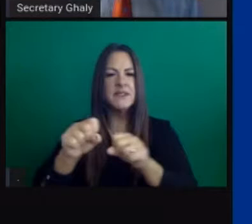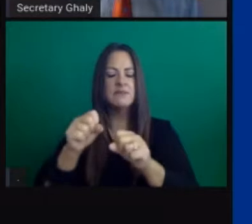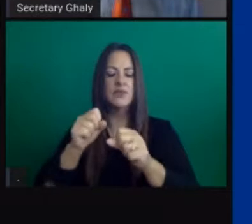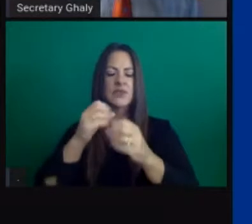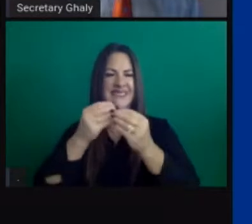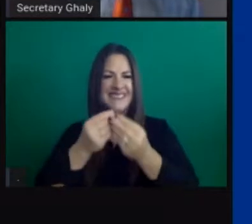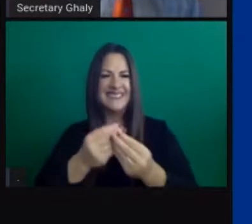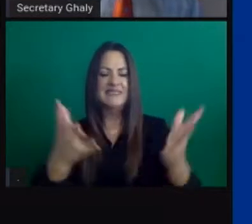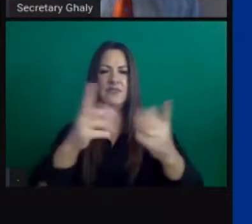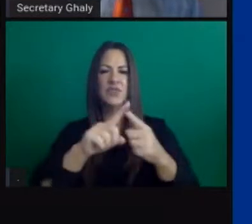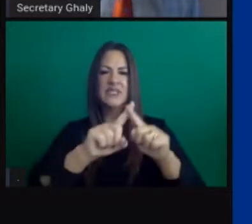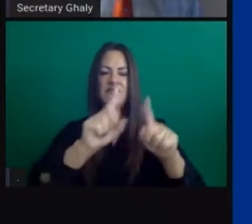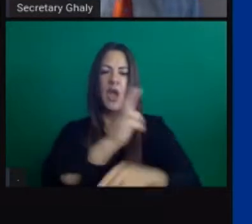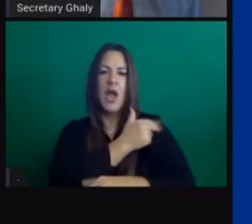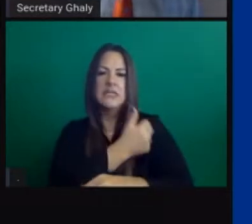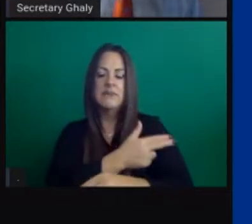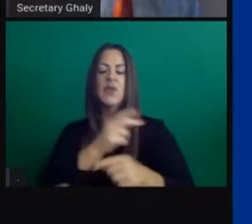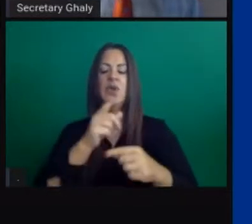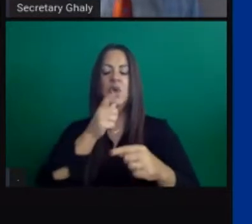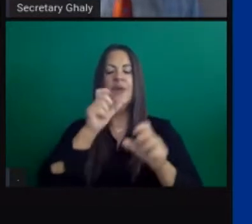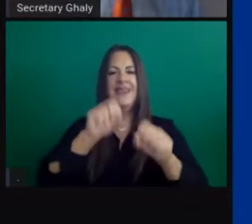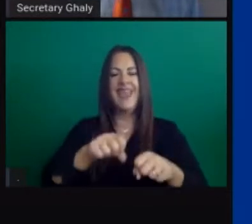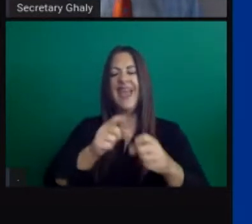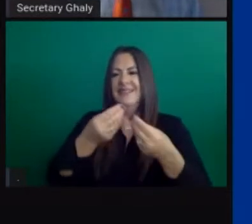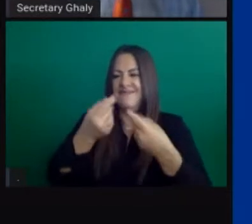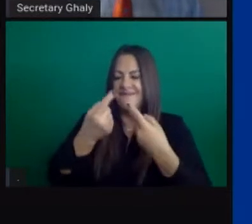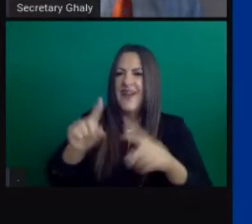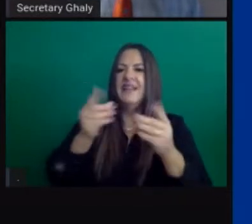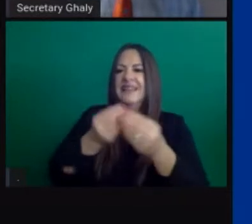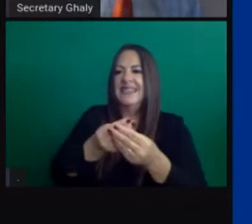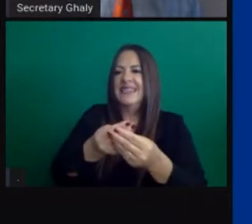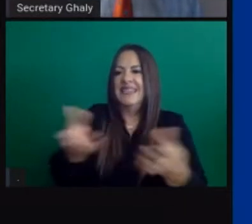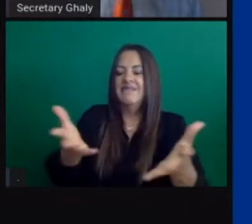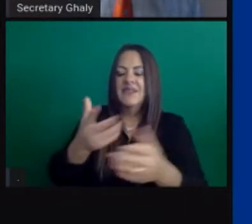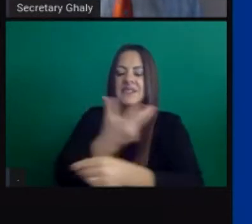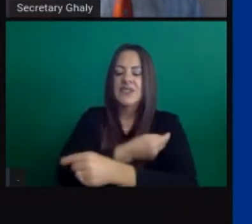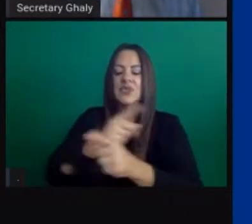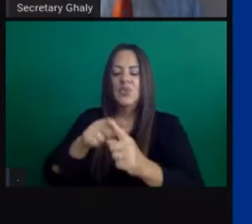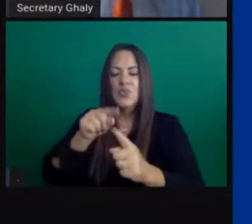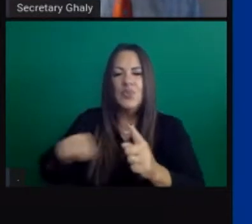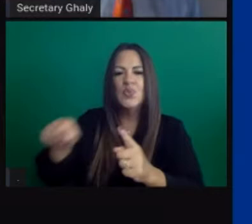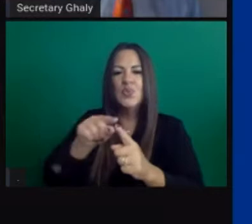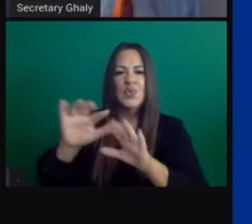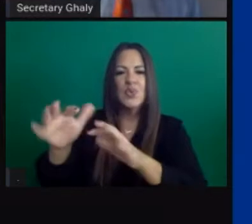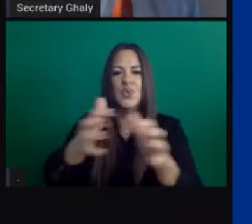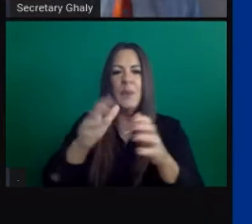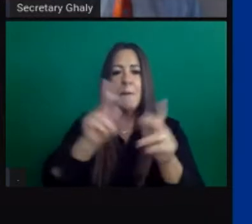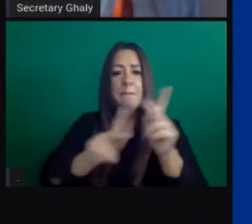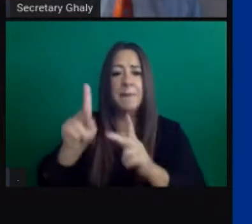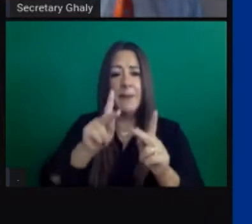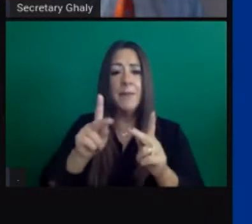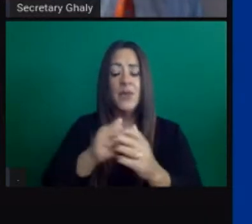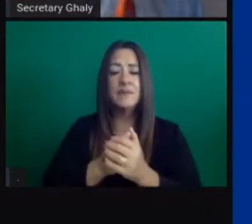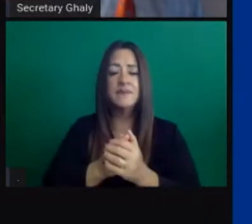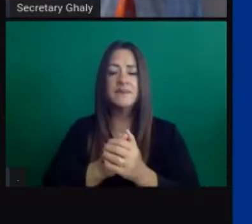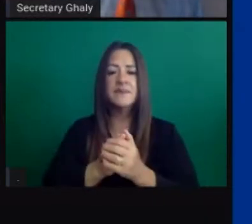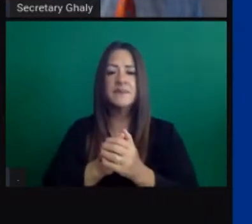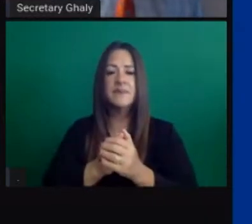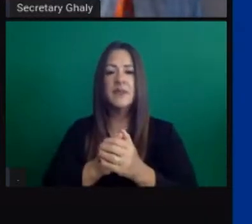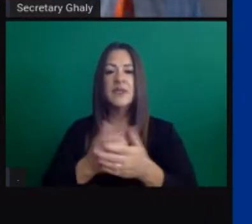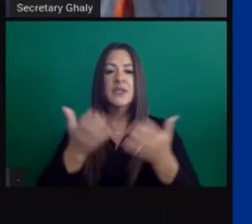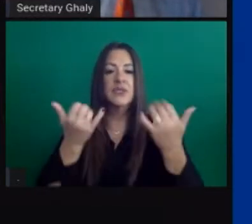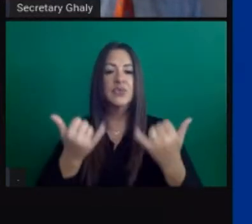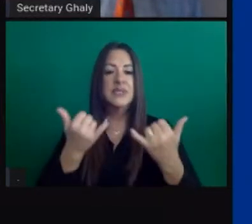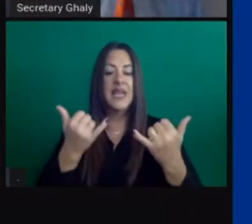healthcare workers and other priority populations served as soon as possible. Today,